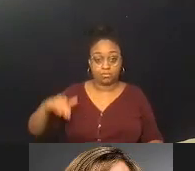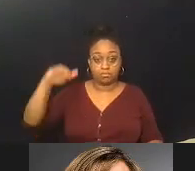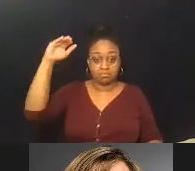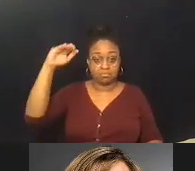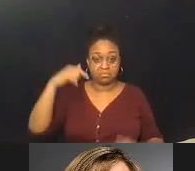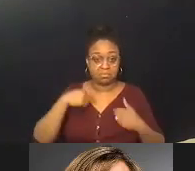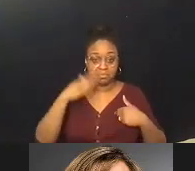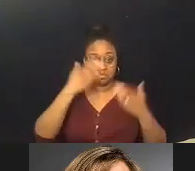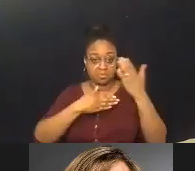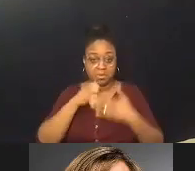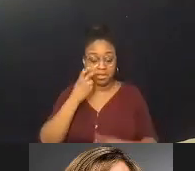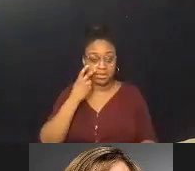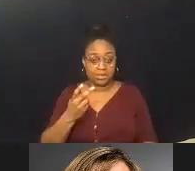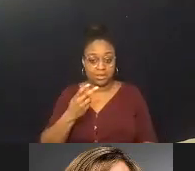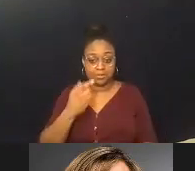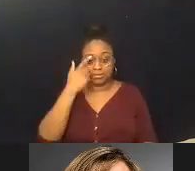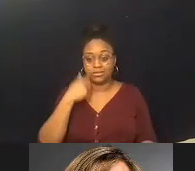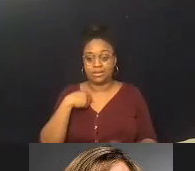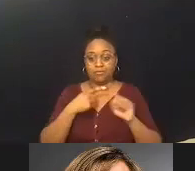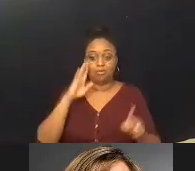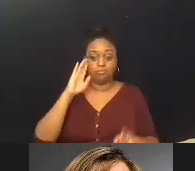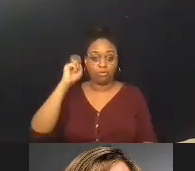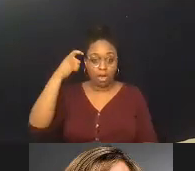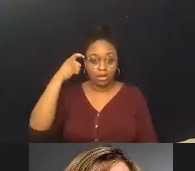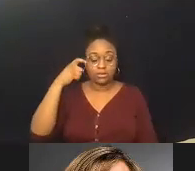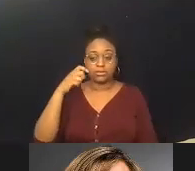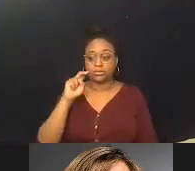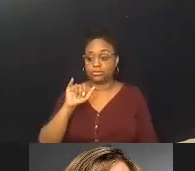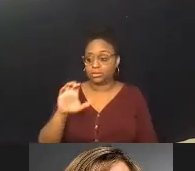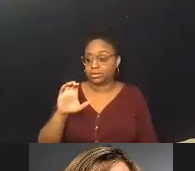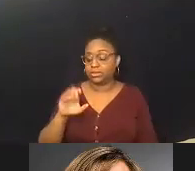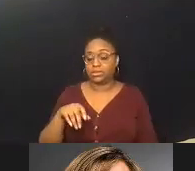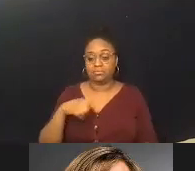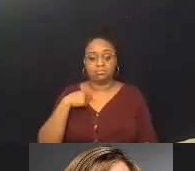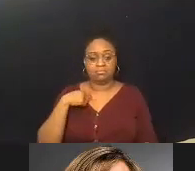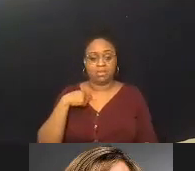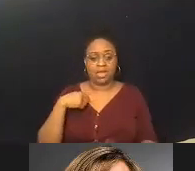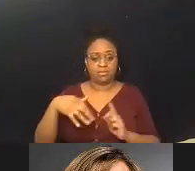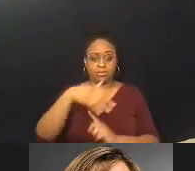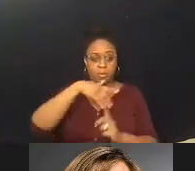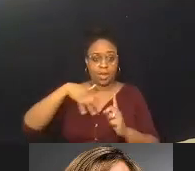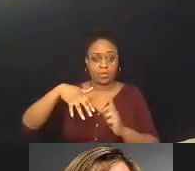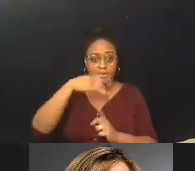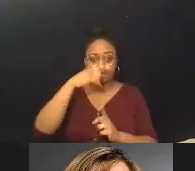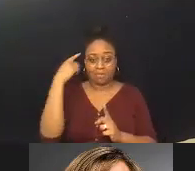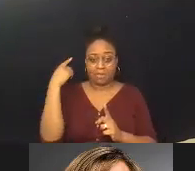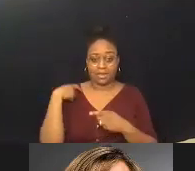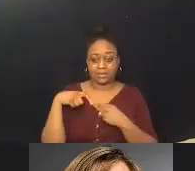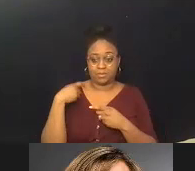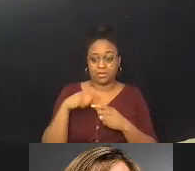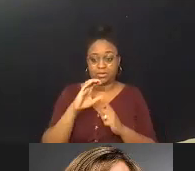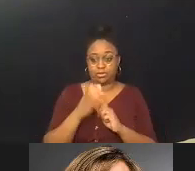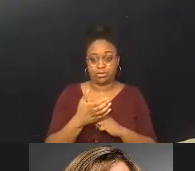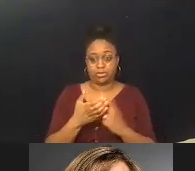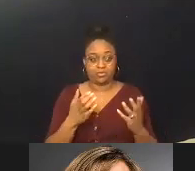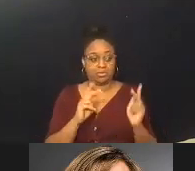from like the Bronx, New York City, I was surrounded by Hispanic and Black culture, and it's all we really knew. It was